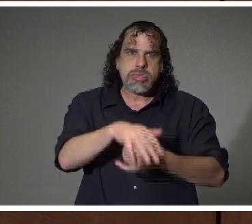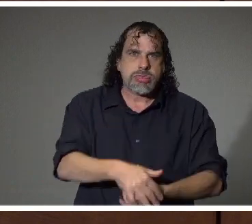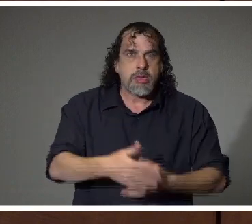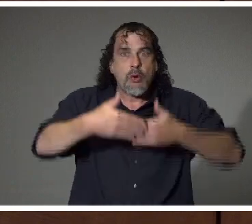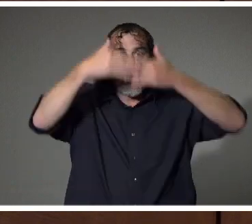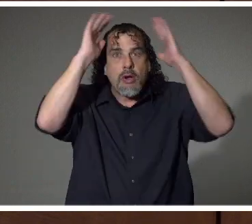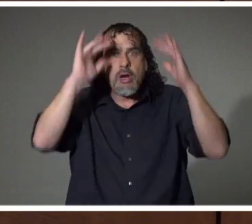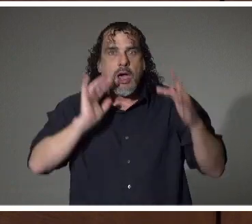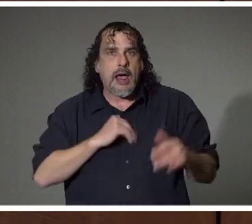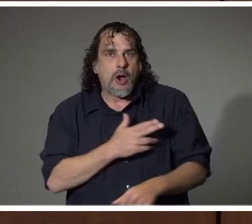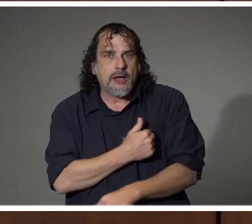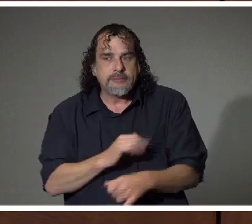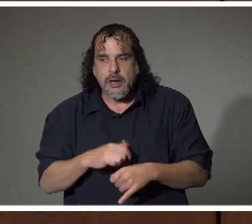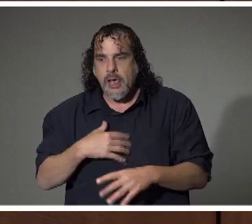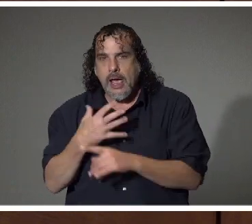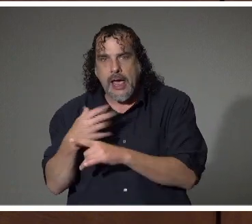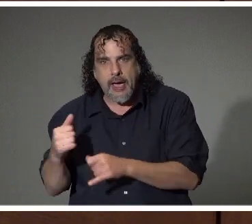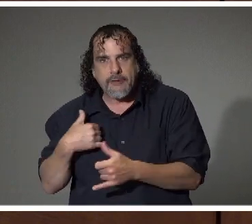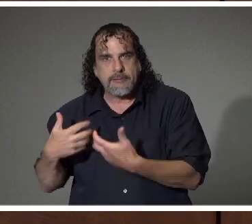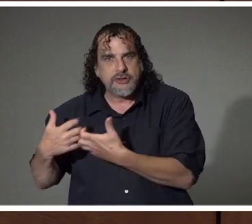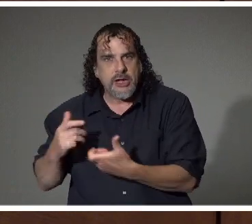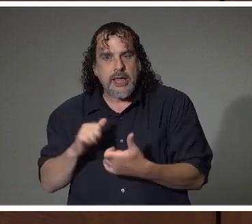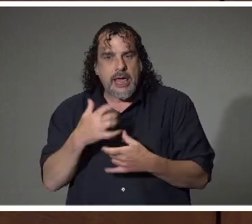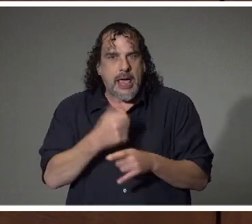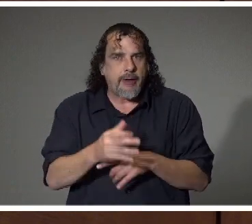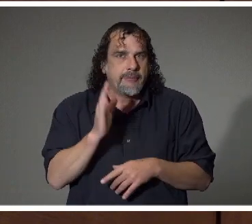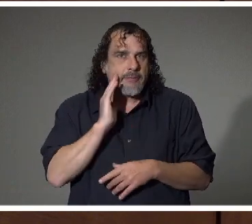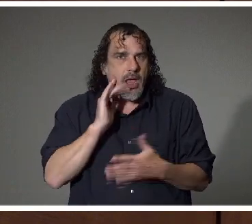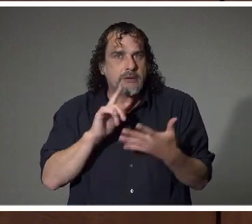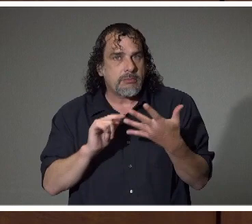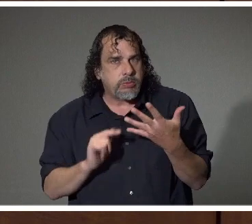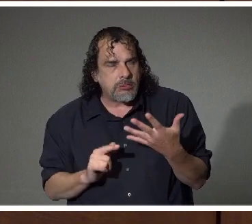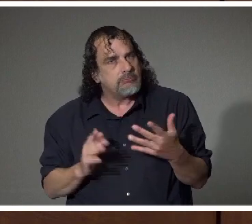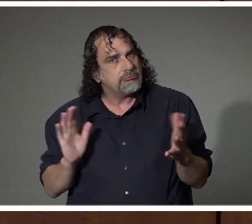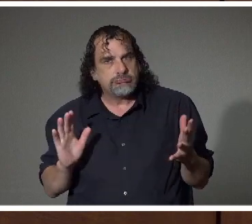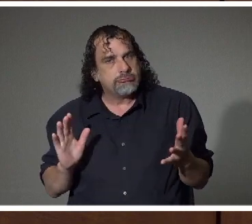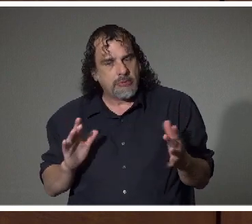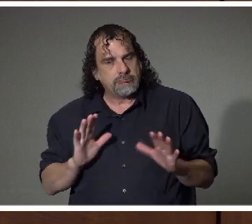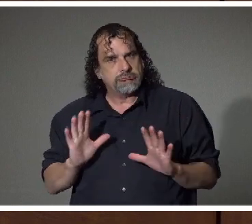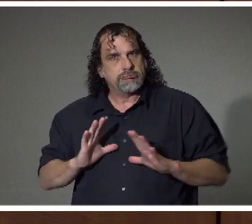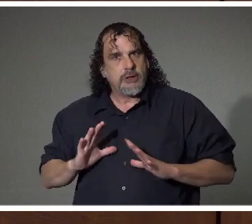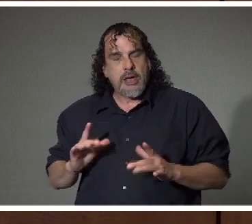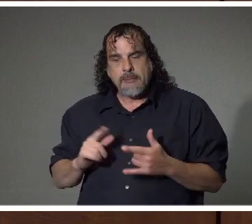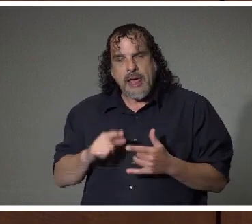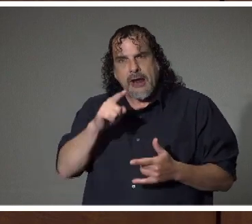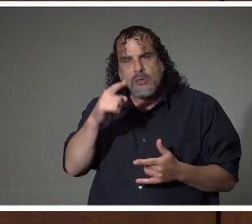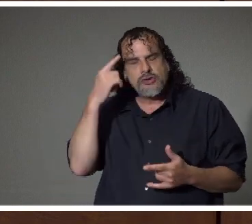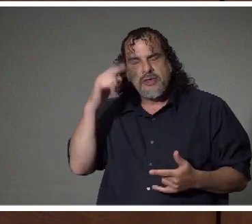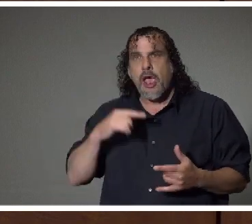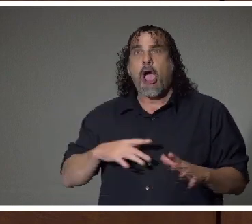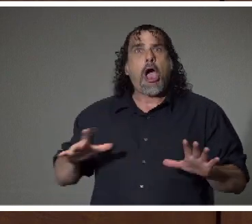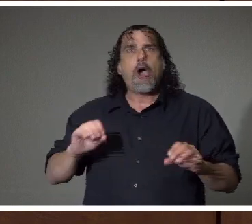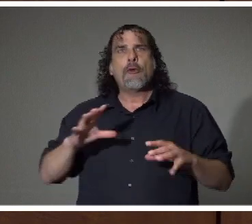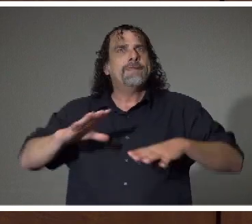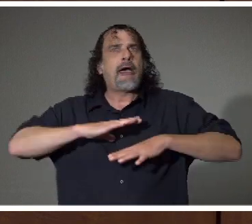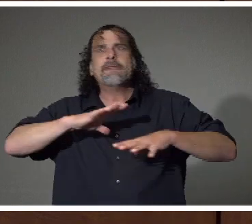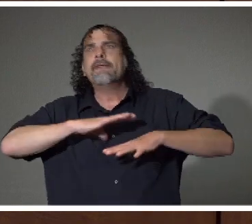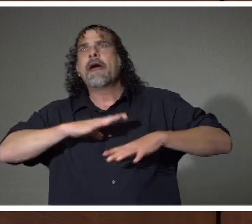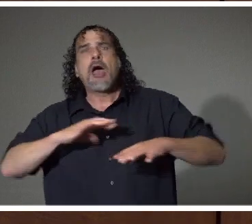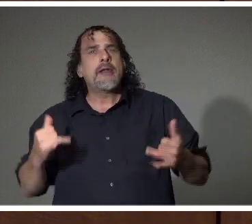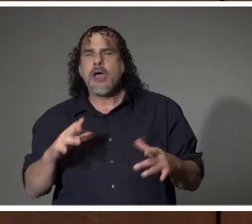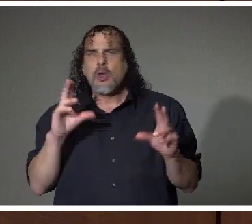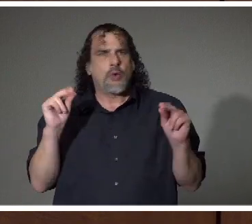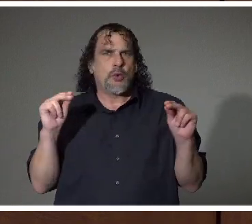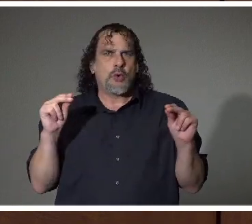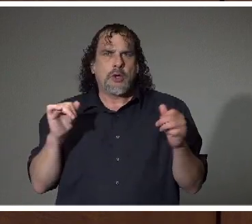as like ventilator capacity, ICU and beds and that sort of thing. But I do want to make sure we don't go into a sense of complacency. I mean, we're still kind of in the